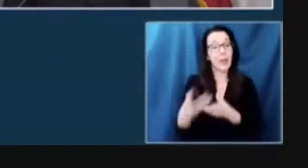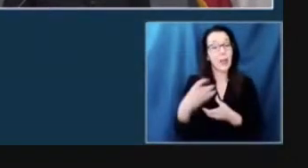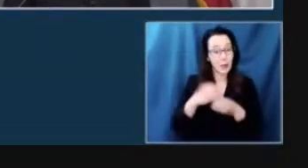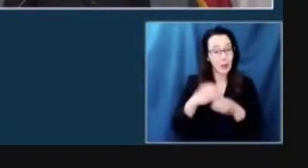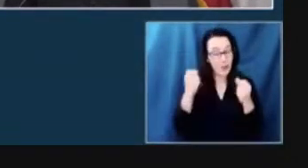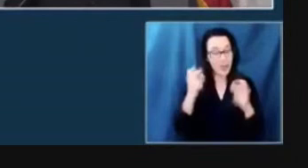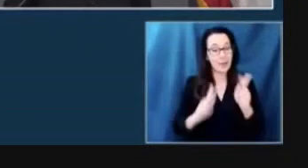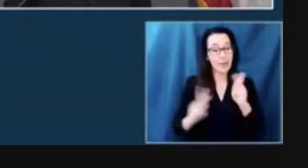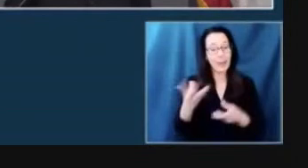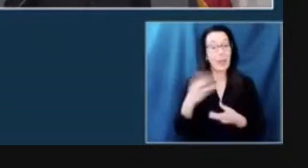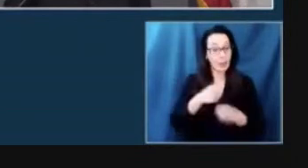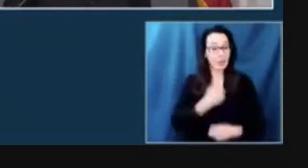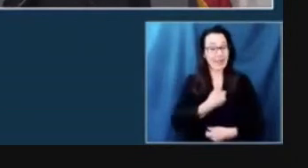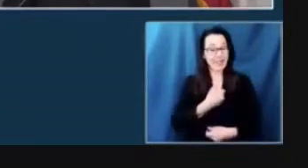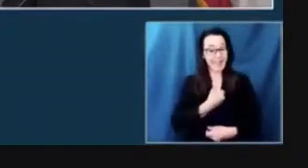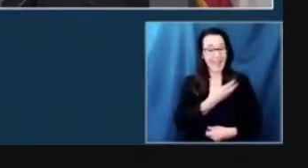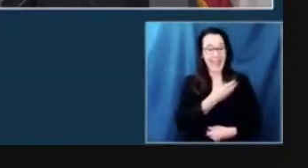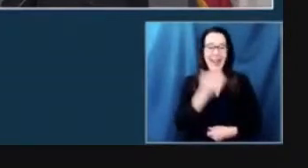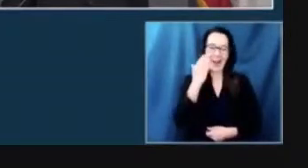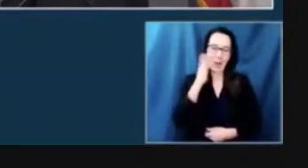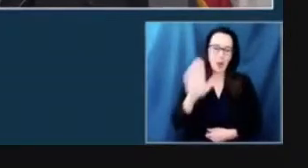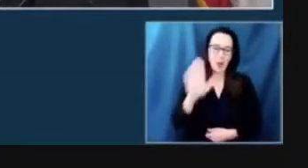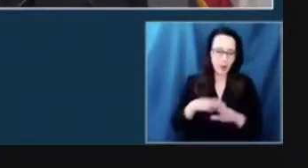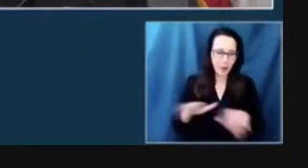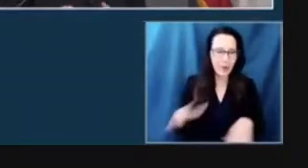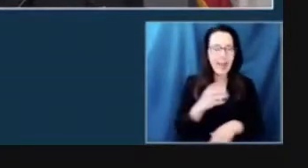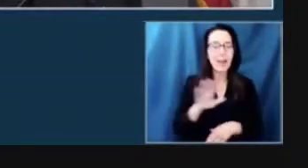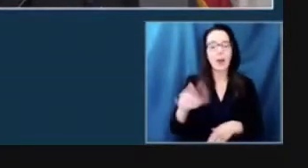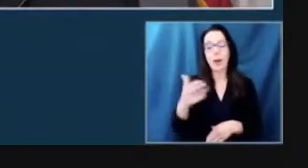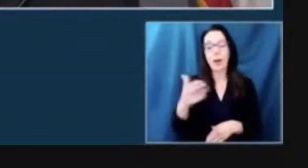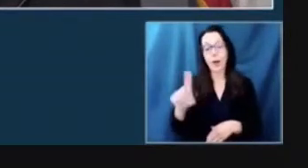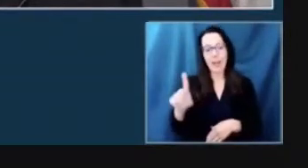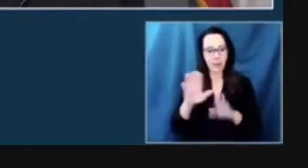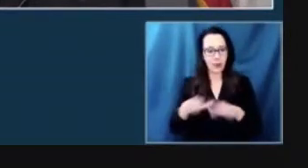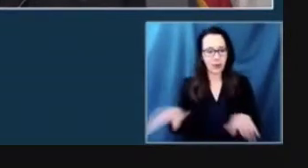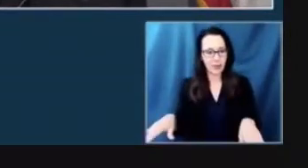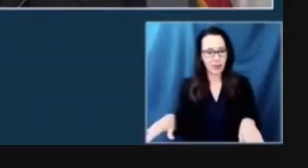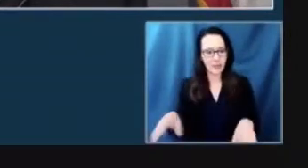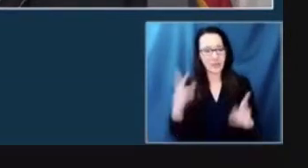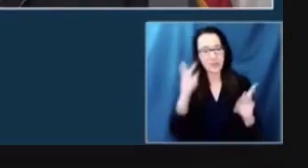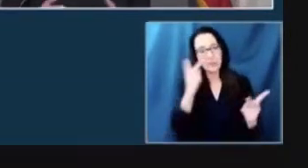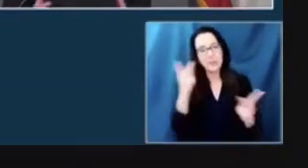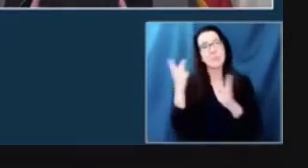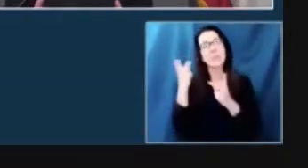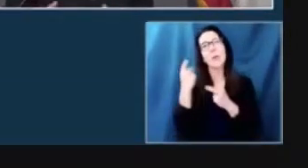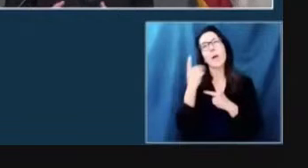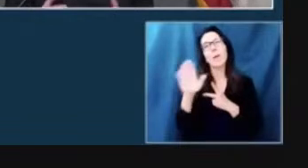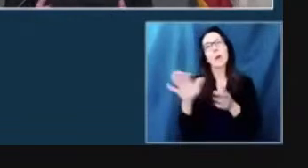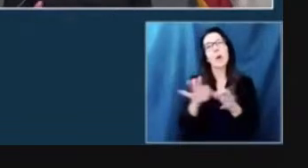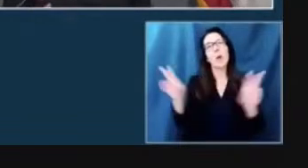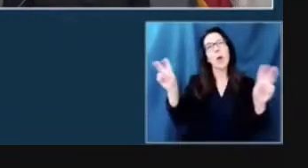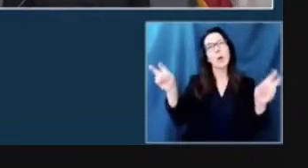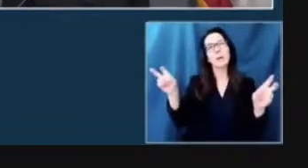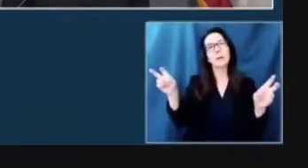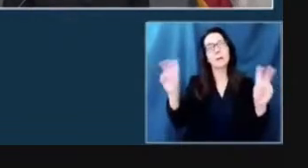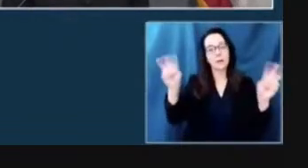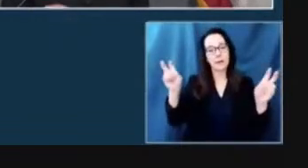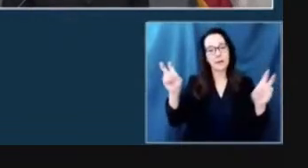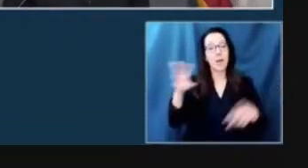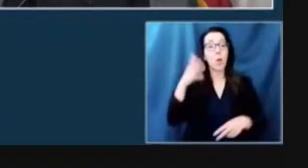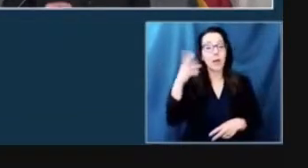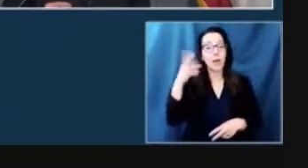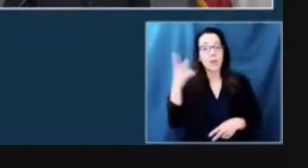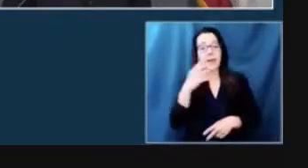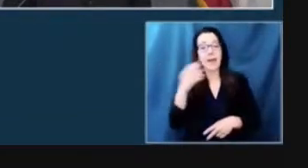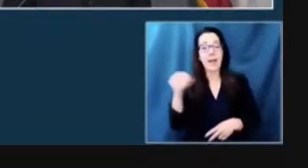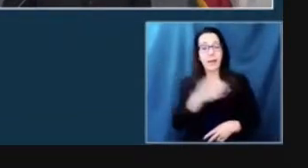I know her children and grandchildren. Reflecting on one of her quotes, Washington and Congress are steeped